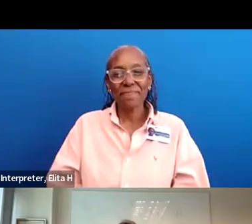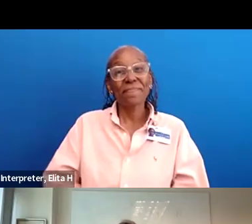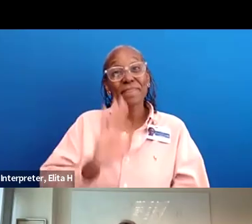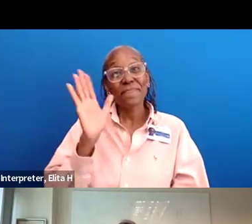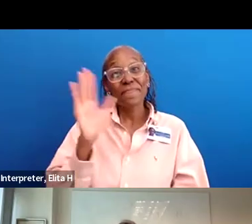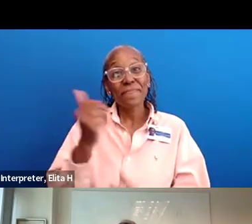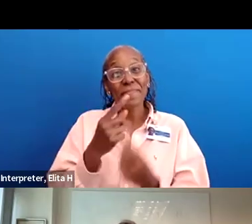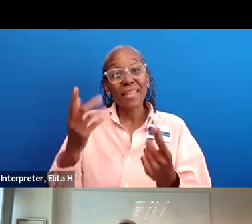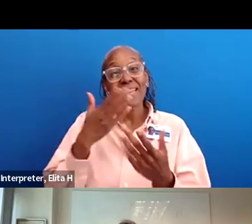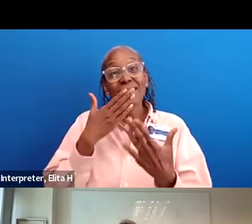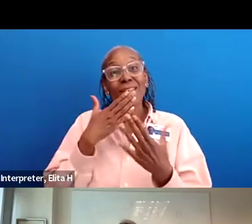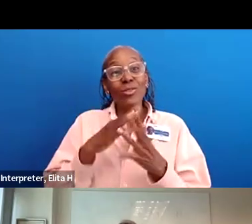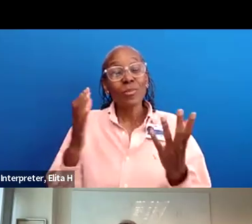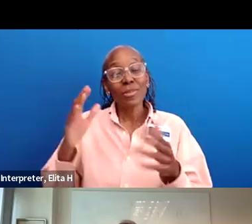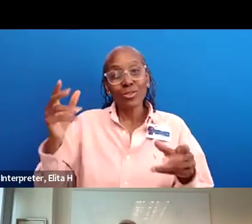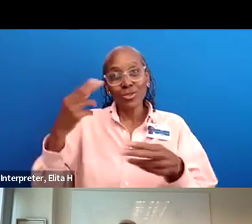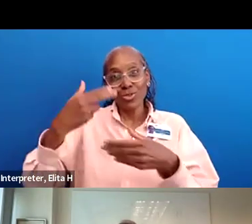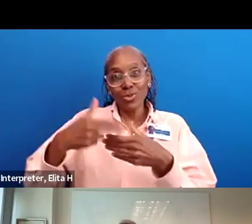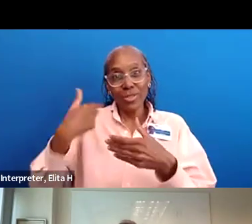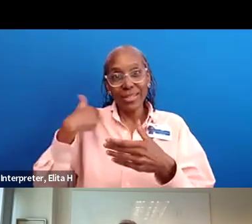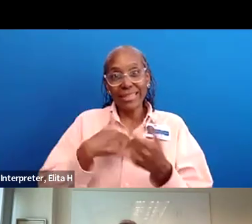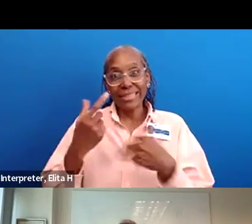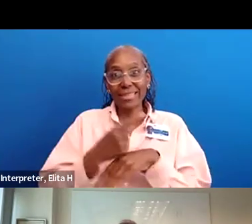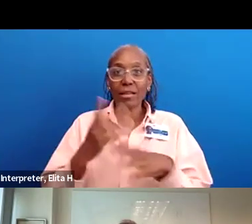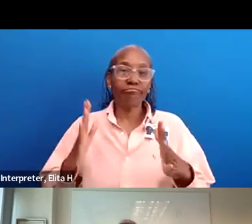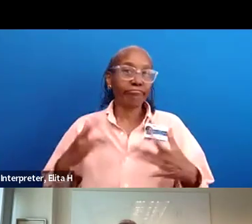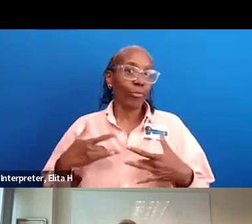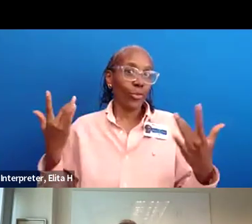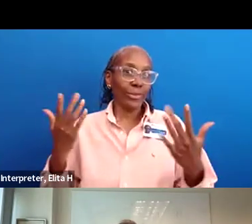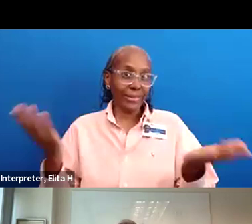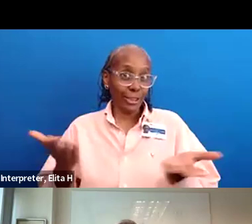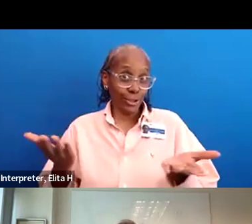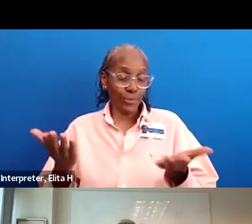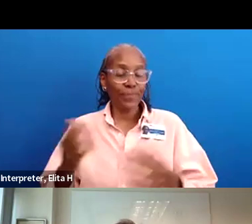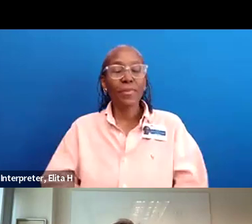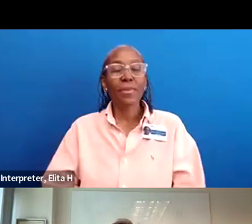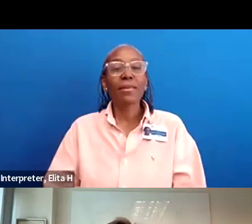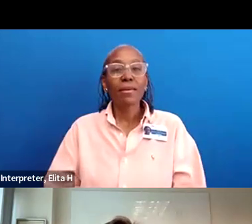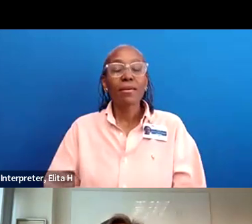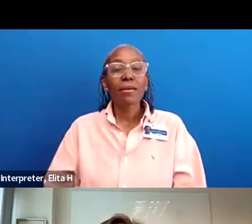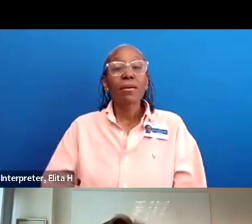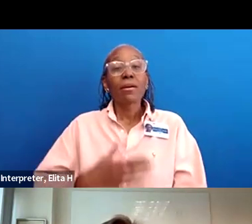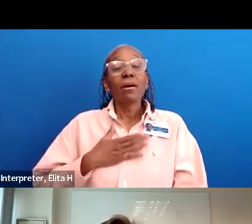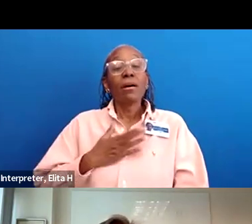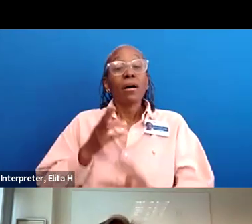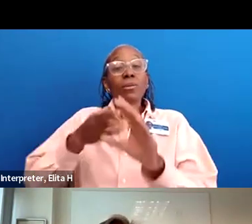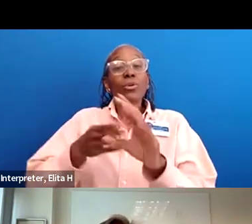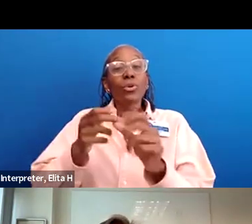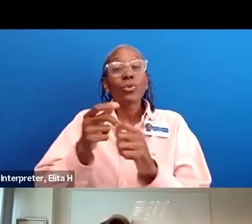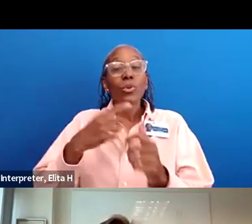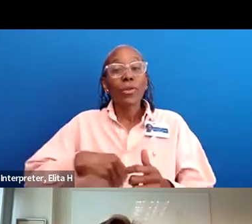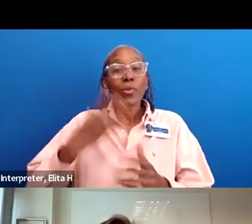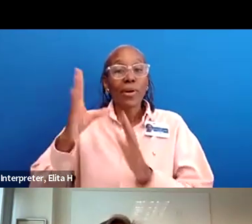Hi, everyone. Thank you so much for joining us today. I'm thrilled to be here. I am joining you with a